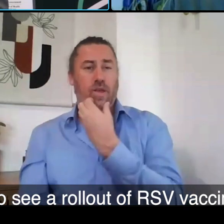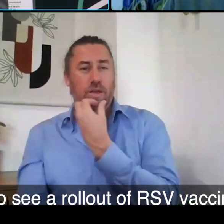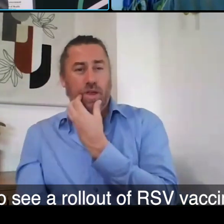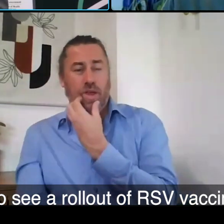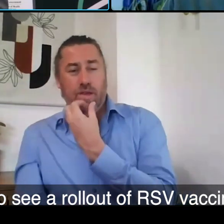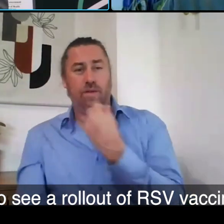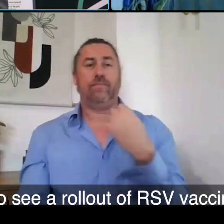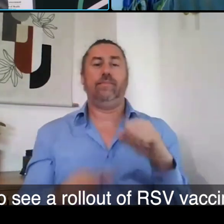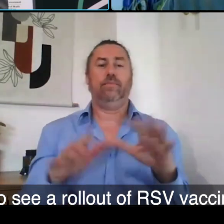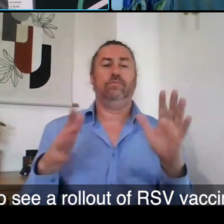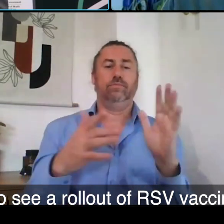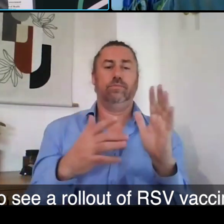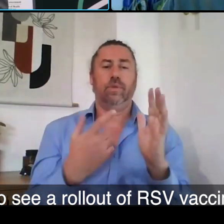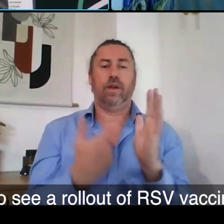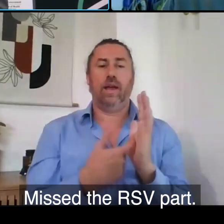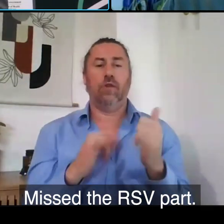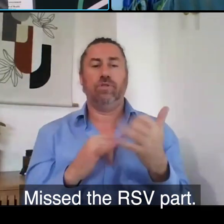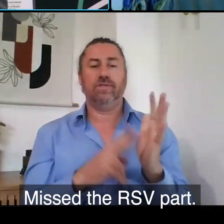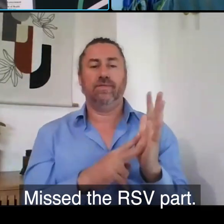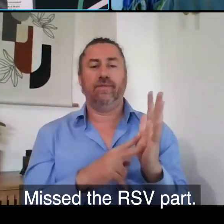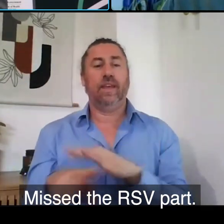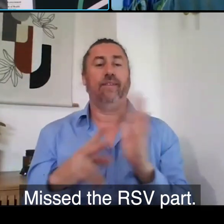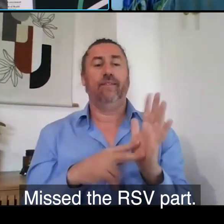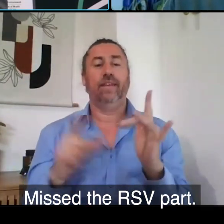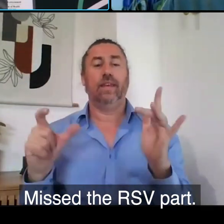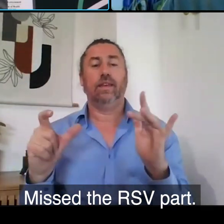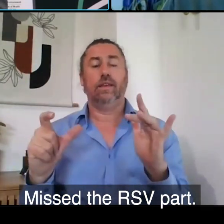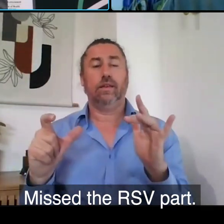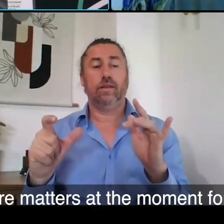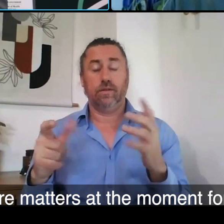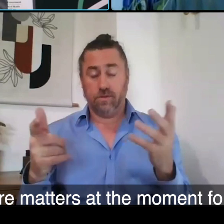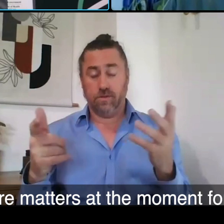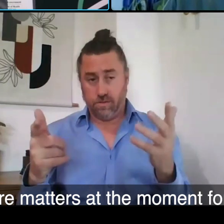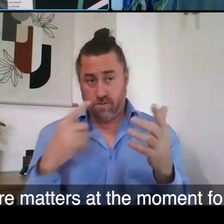see a rollout of RSV vaccine in Victoria? Missed the RSV part.